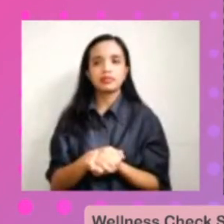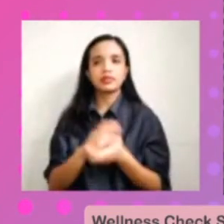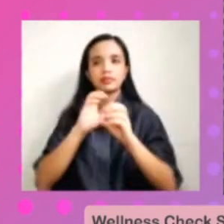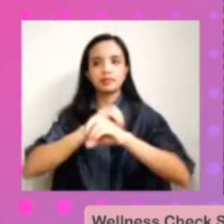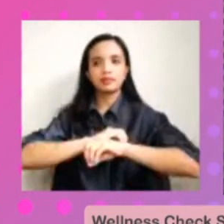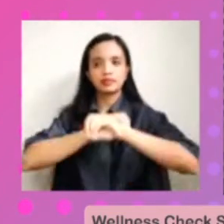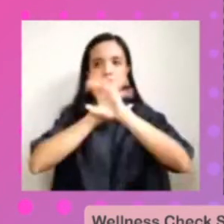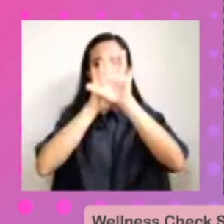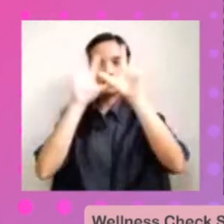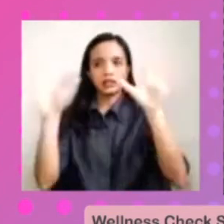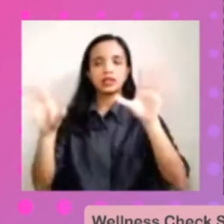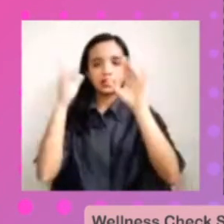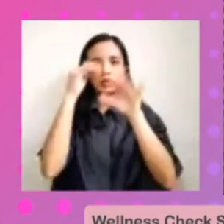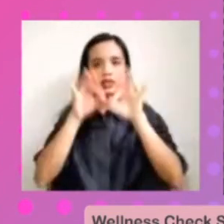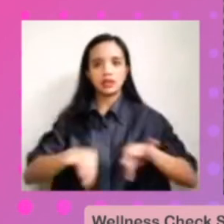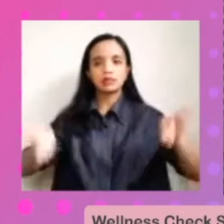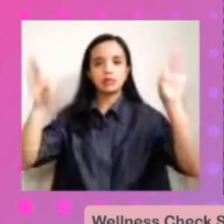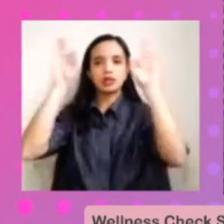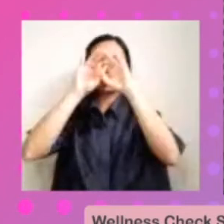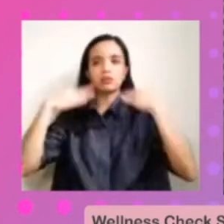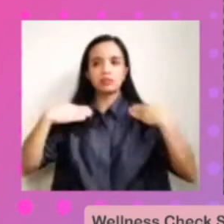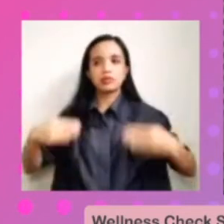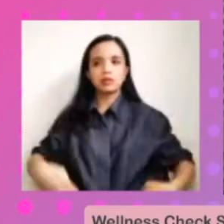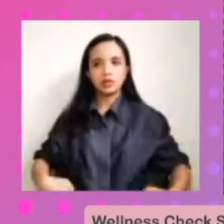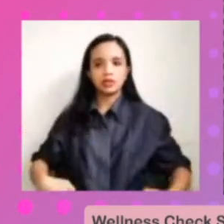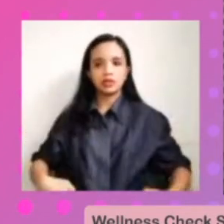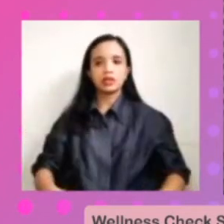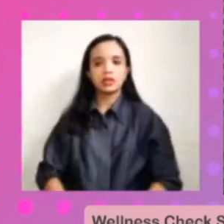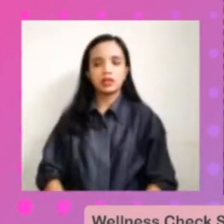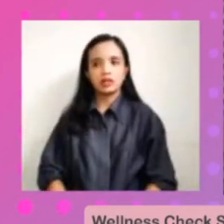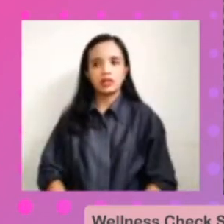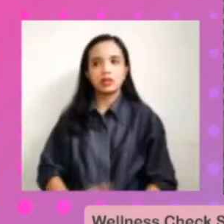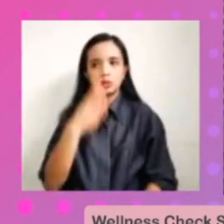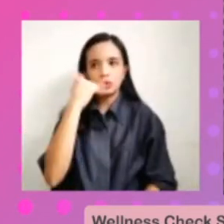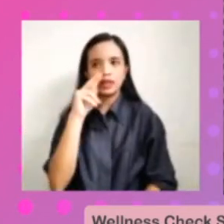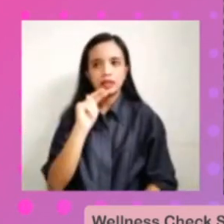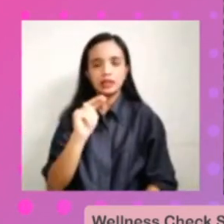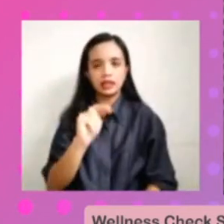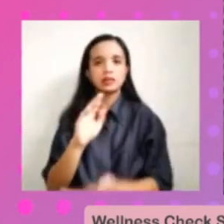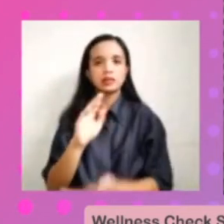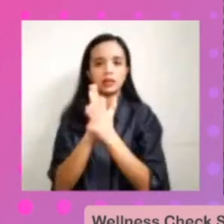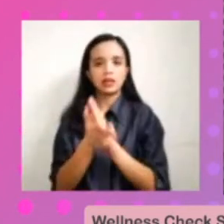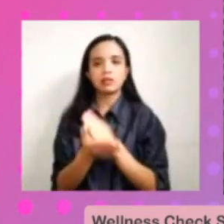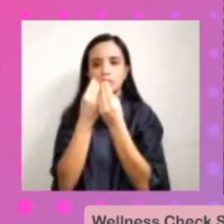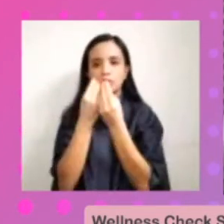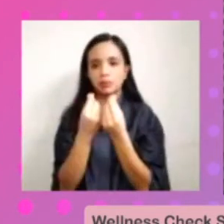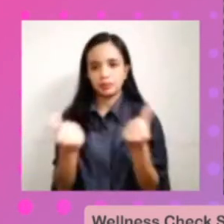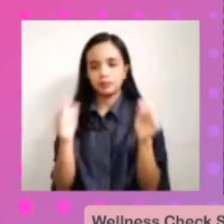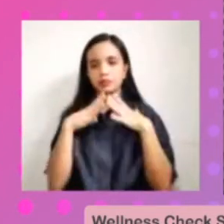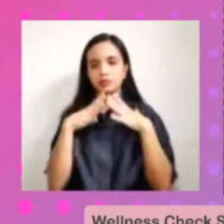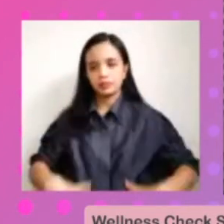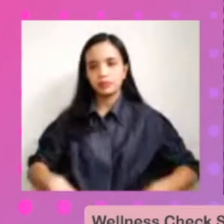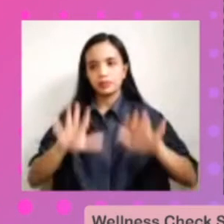psychologist natin sa DepEd. But mga kasamahan sa DepEd, I hope that this has been a